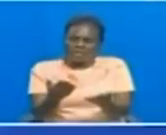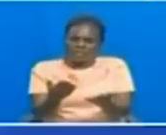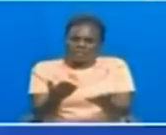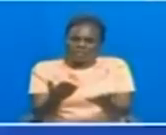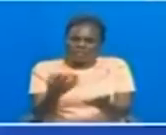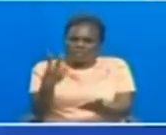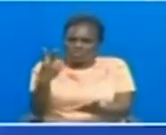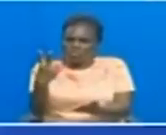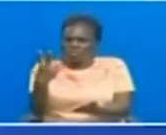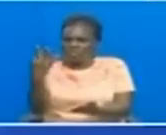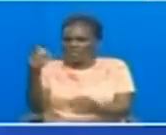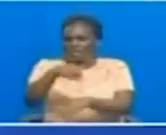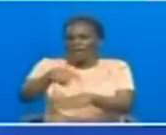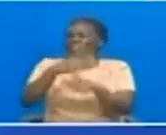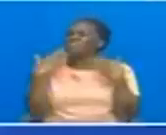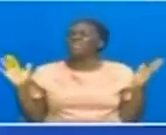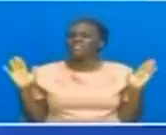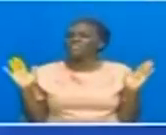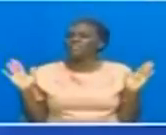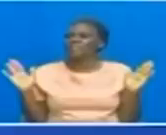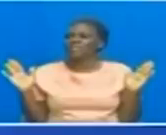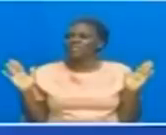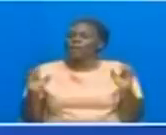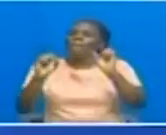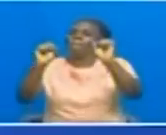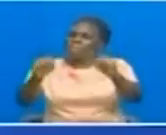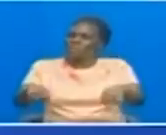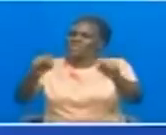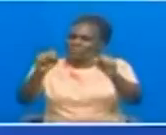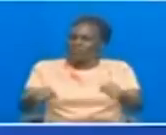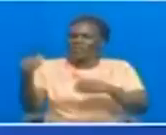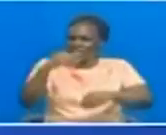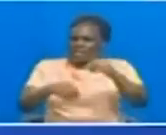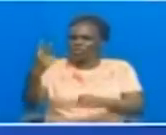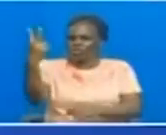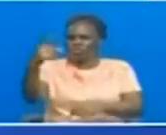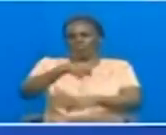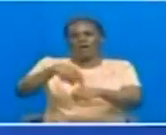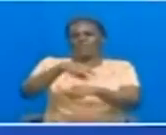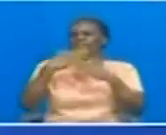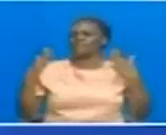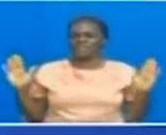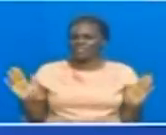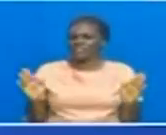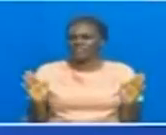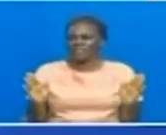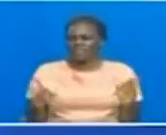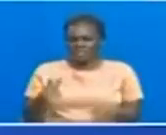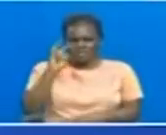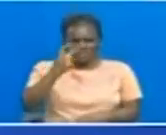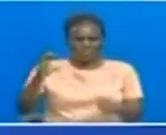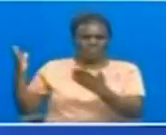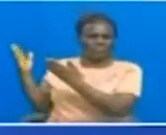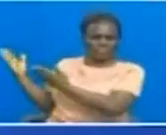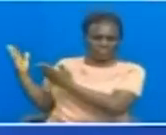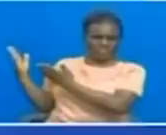probably 2 to 3 hours? Mm-hmm. We are done. That's possible. Very possible right now. Wow. Okay. Exactly. Great. So what you're seeing on the screen is you know, the